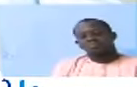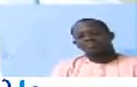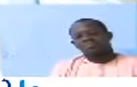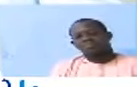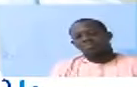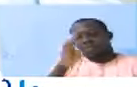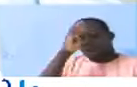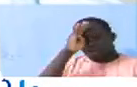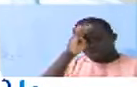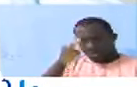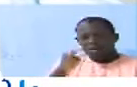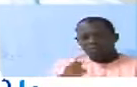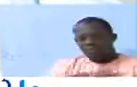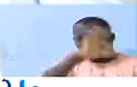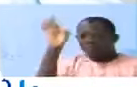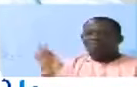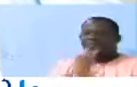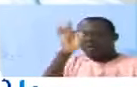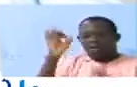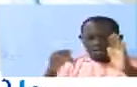Thank you. That's a very important